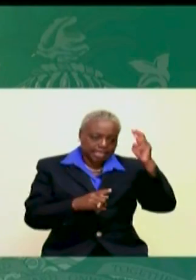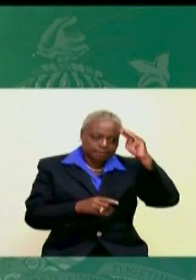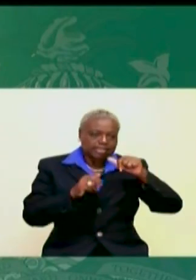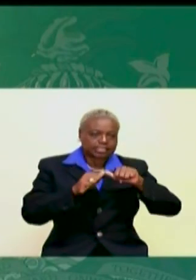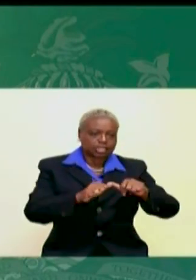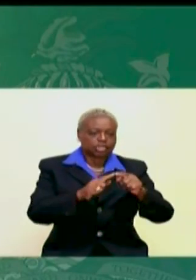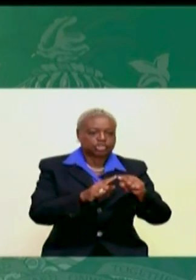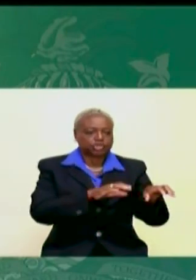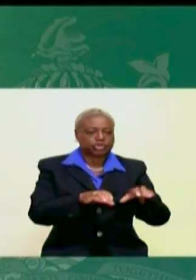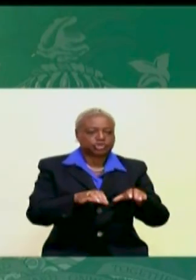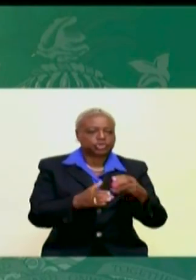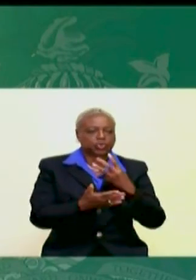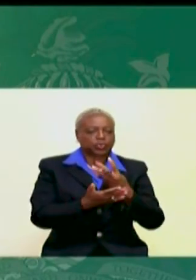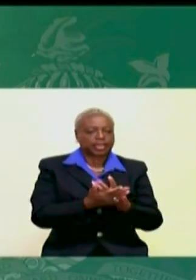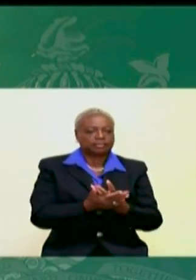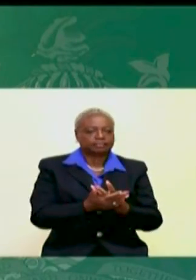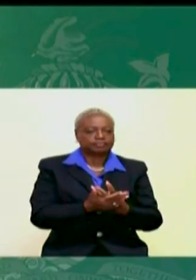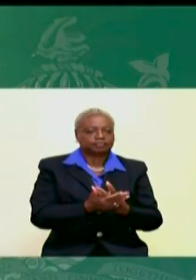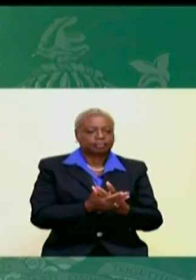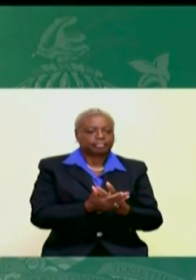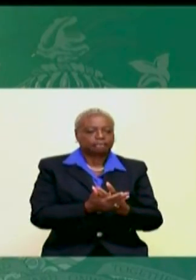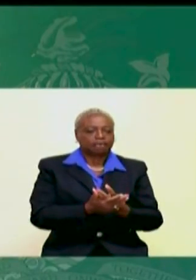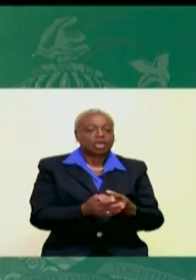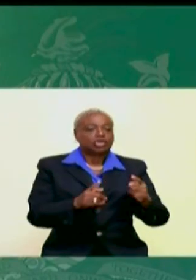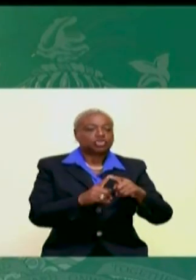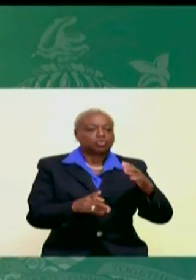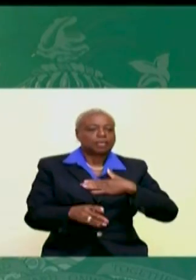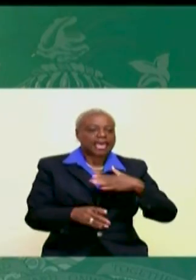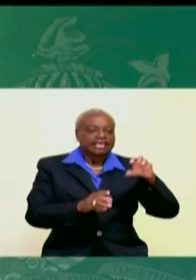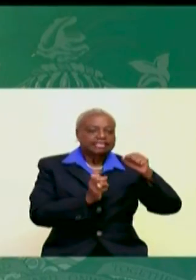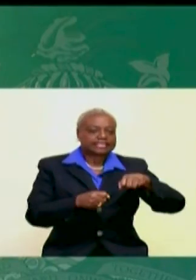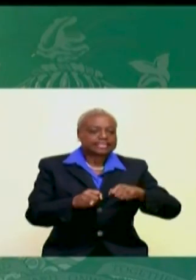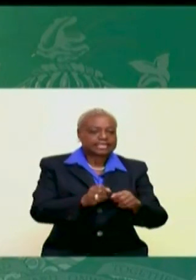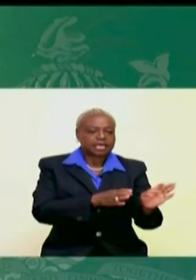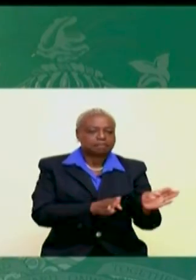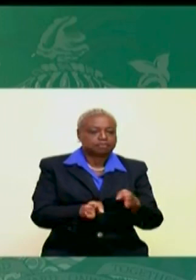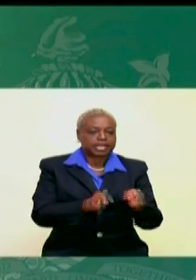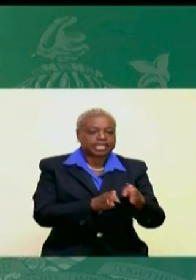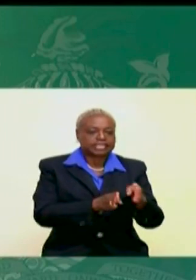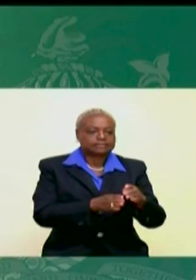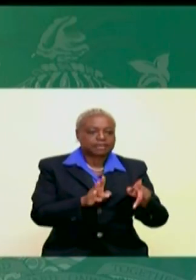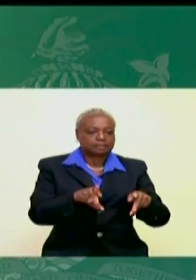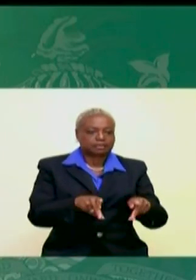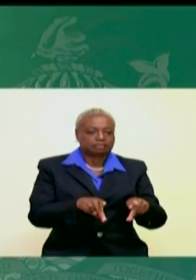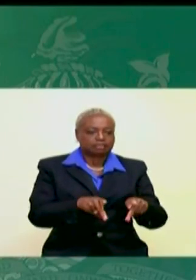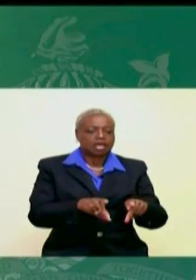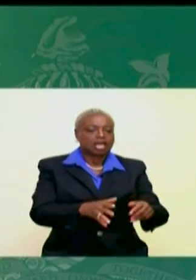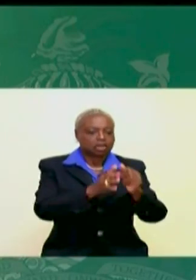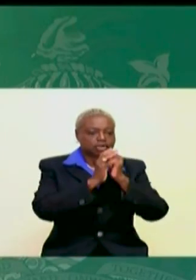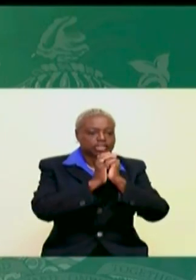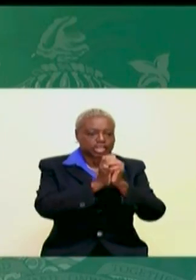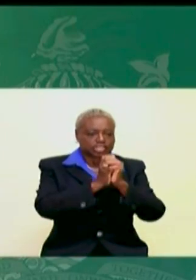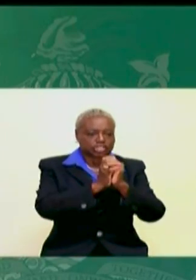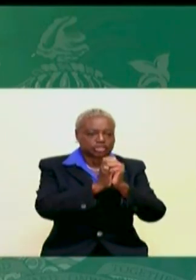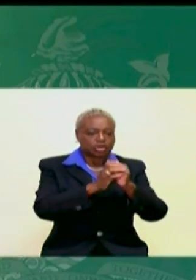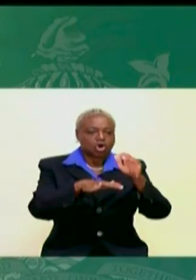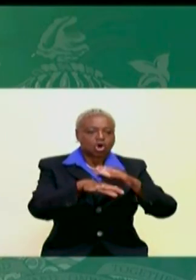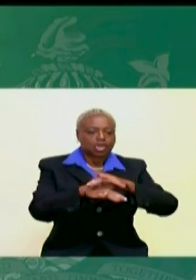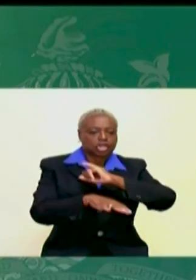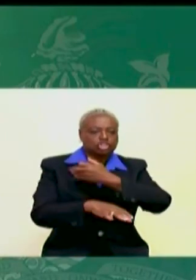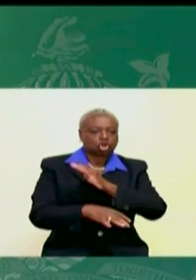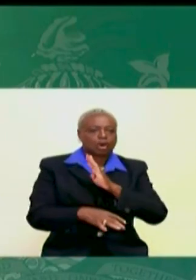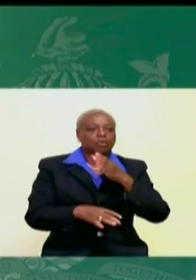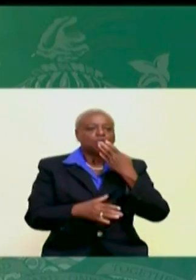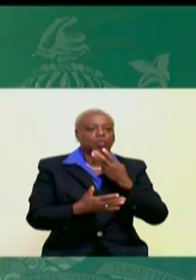well. To my Seabreeze scholars, congratulations to you on a job well done. We will celebrate